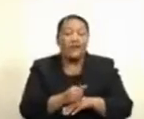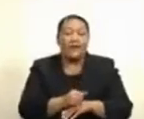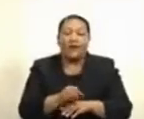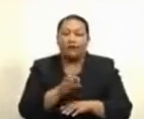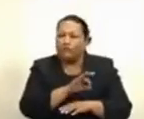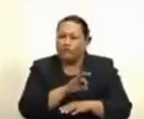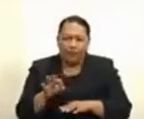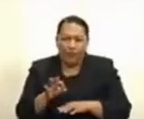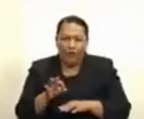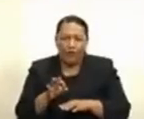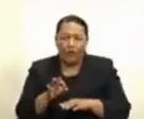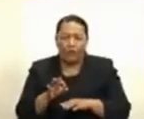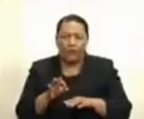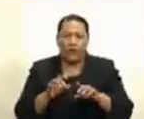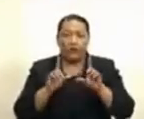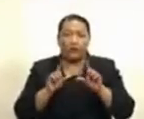of 1987.